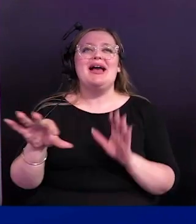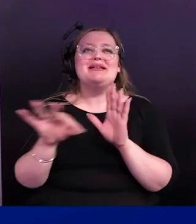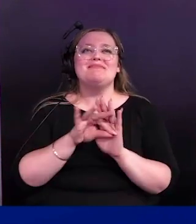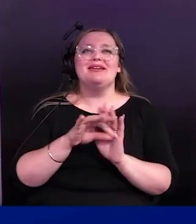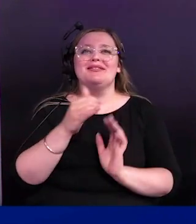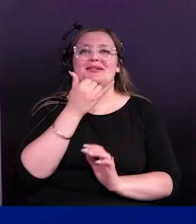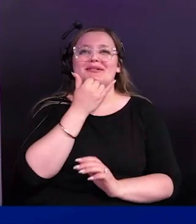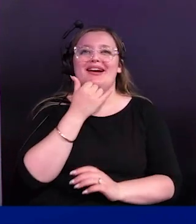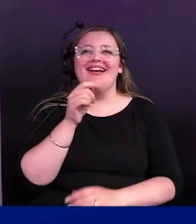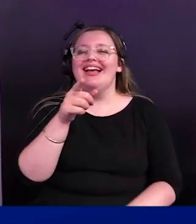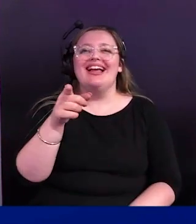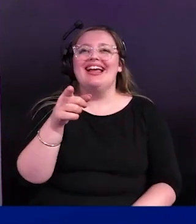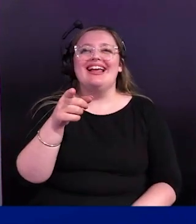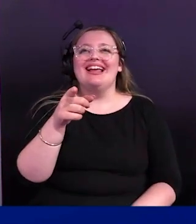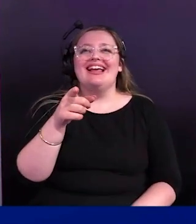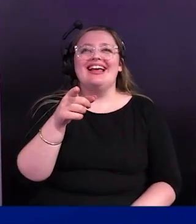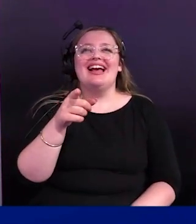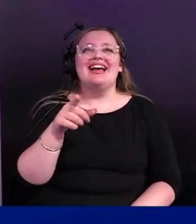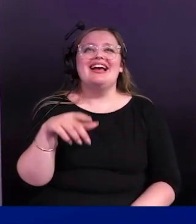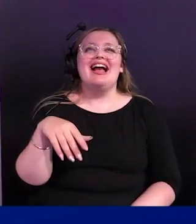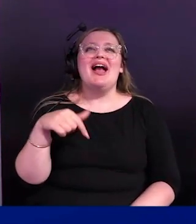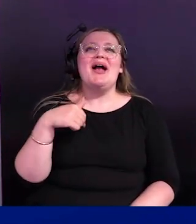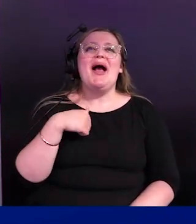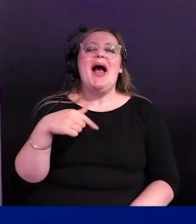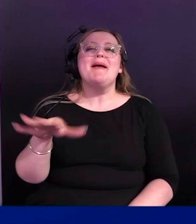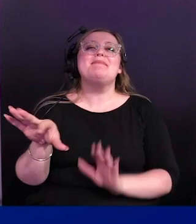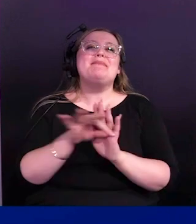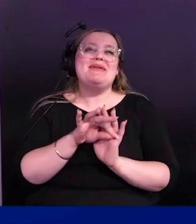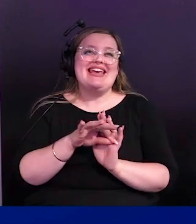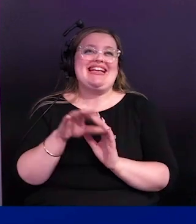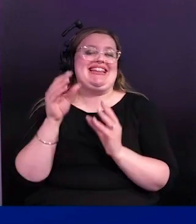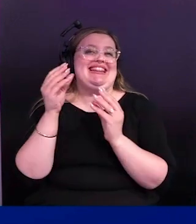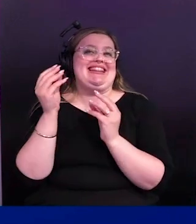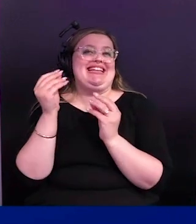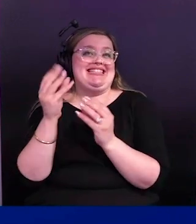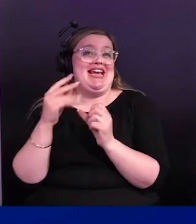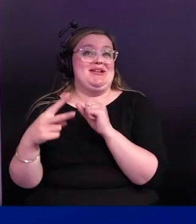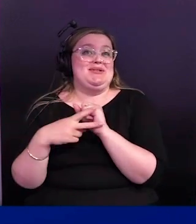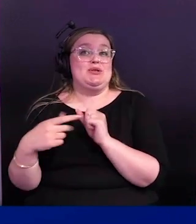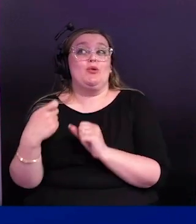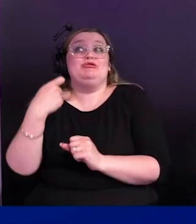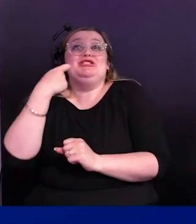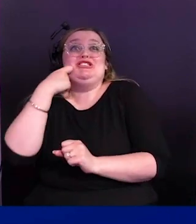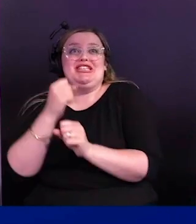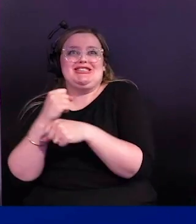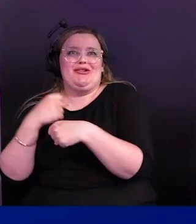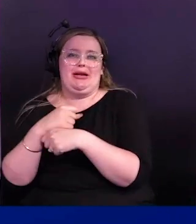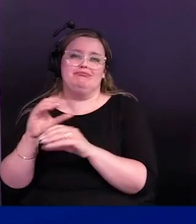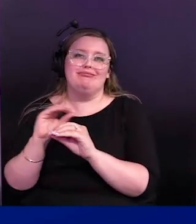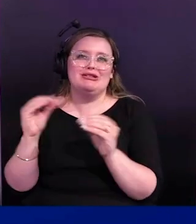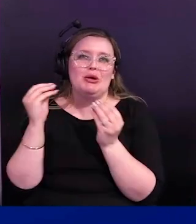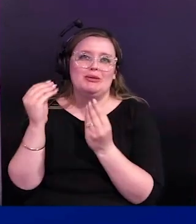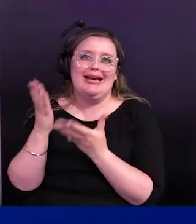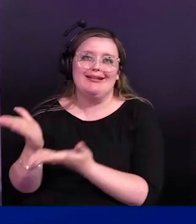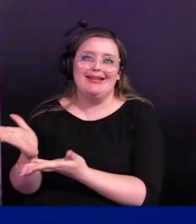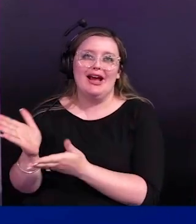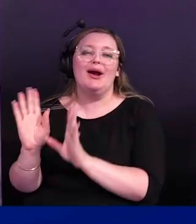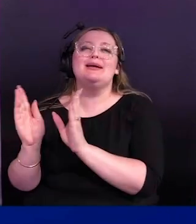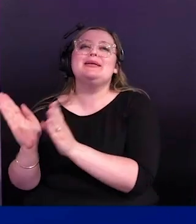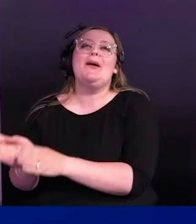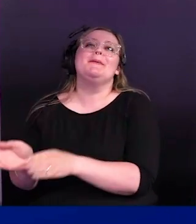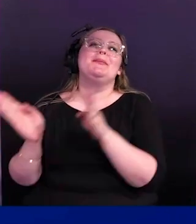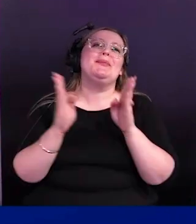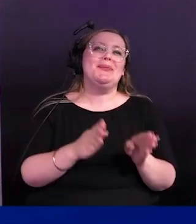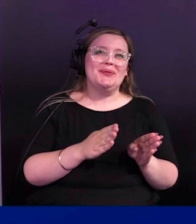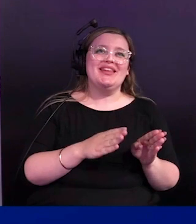data store. It is the event data store that we just created. It hasn't got the data yet. So let me pick the reinvent Lake demo, which was something